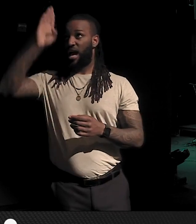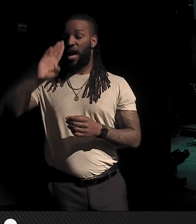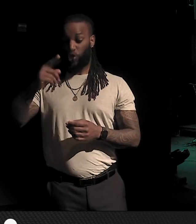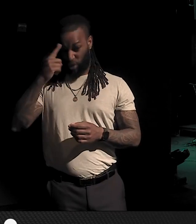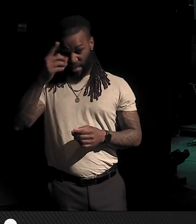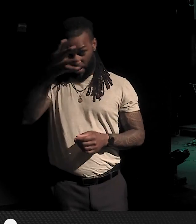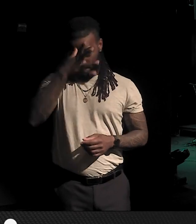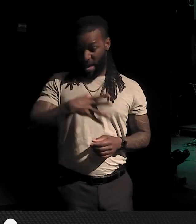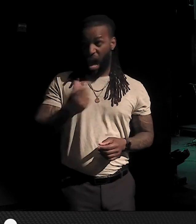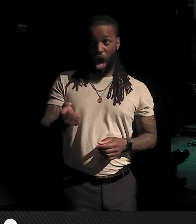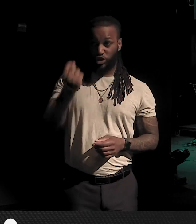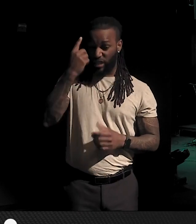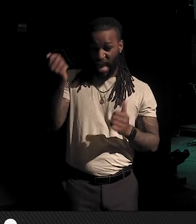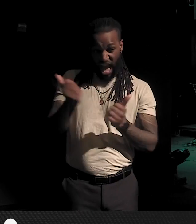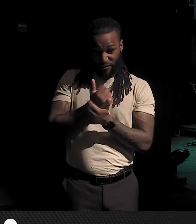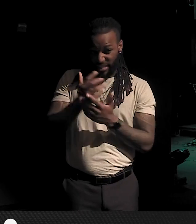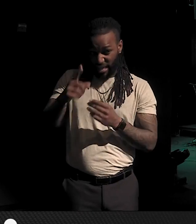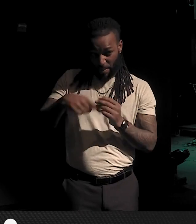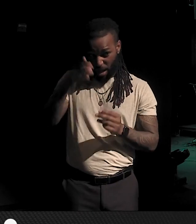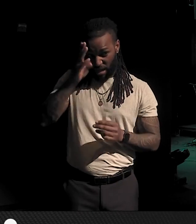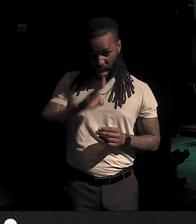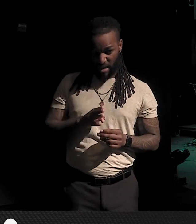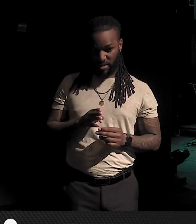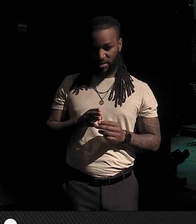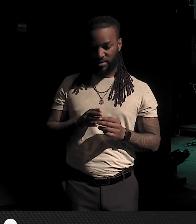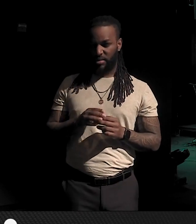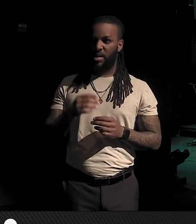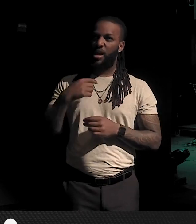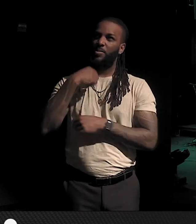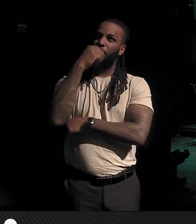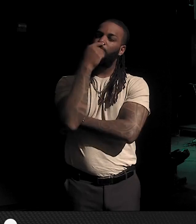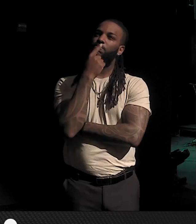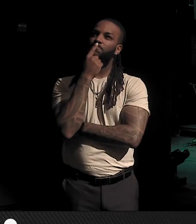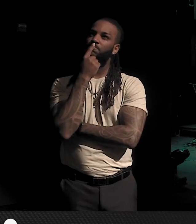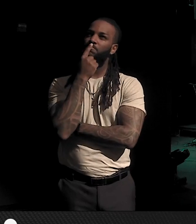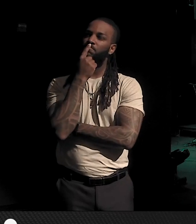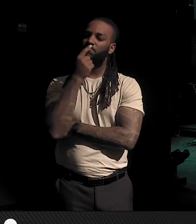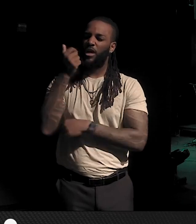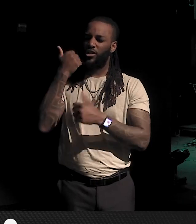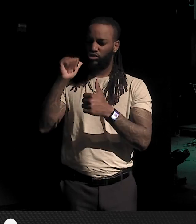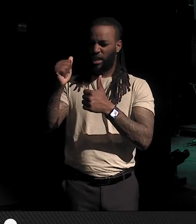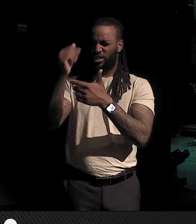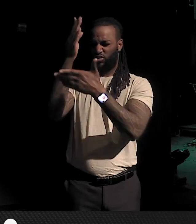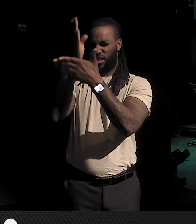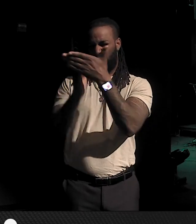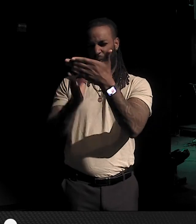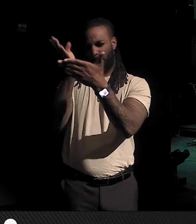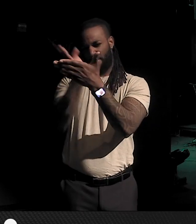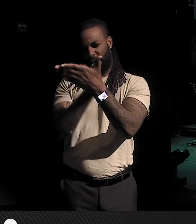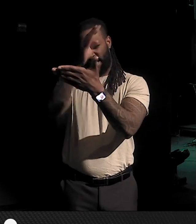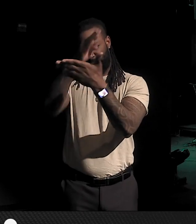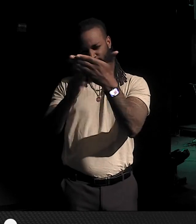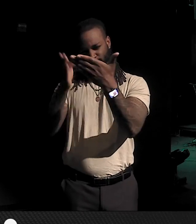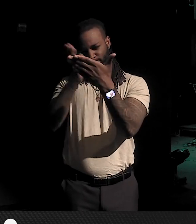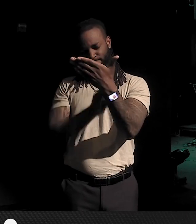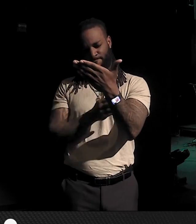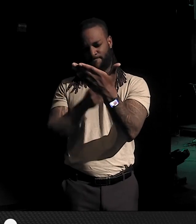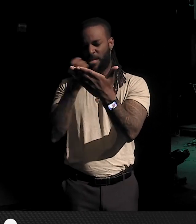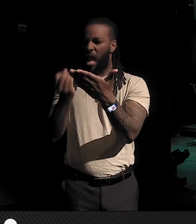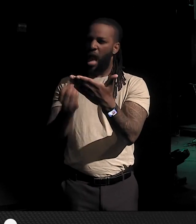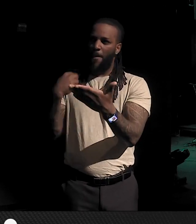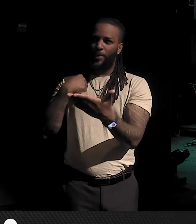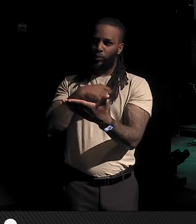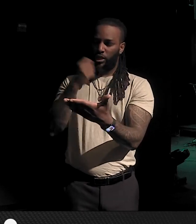date? I took a minute and like drew like a pie piece inside that circle. I said, I bet this represents what man has figured out about